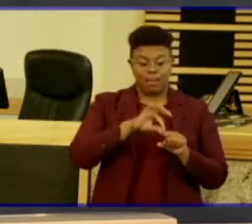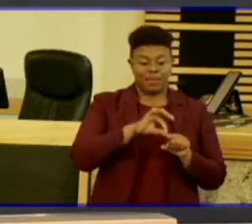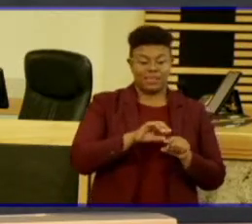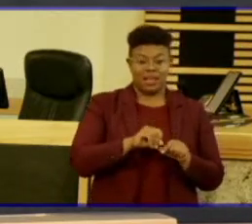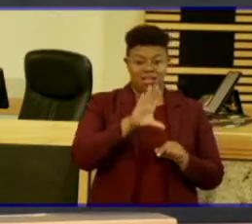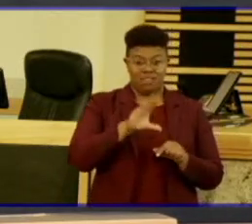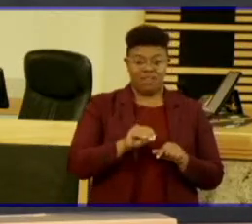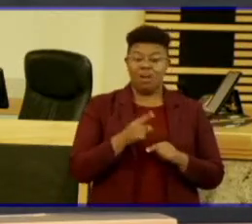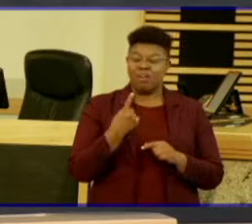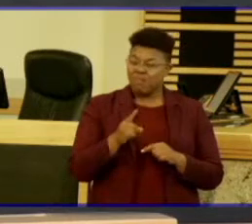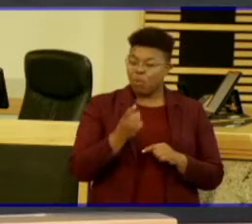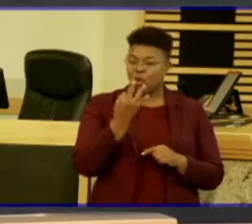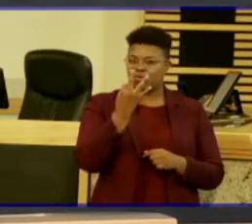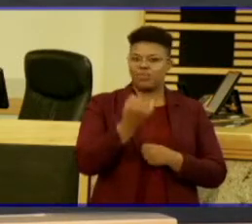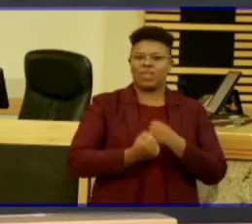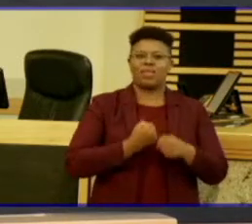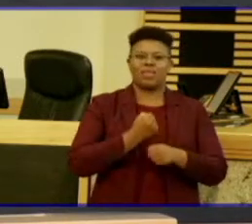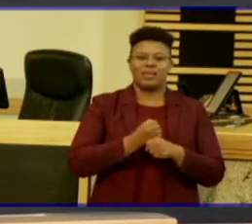next 3 years.